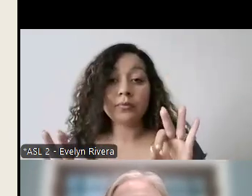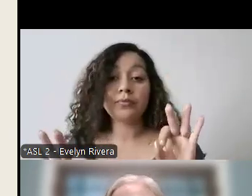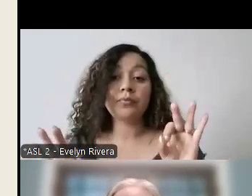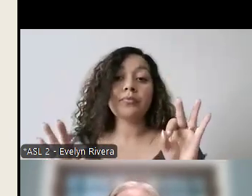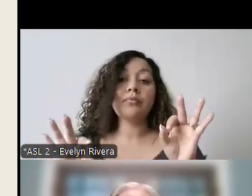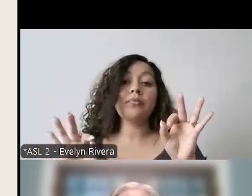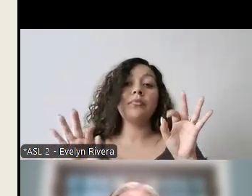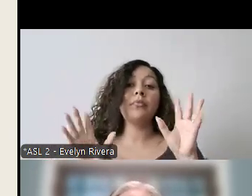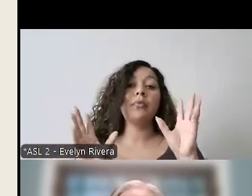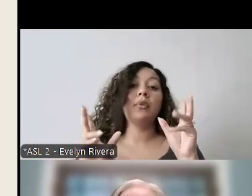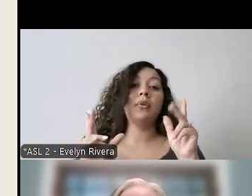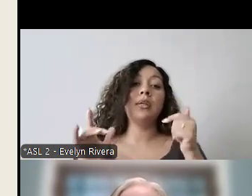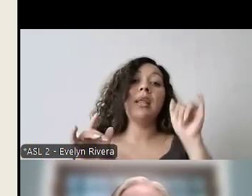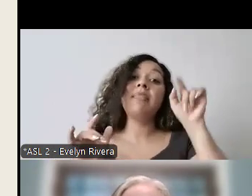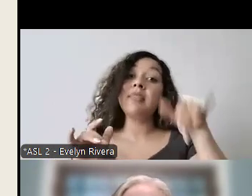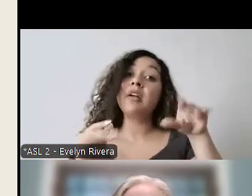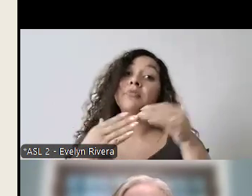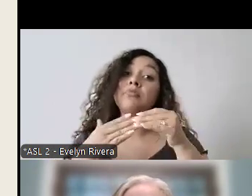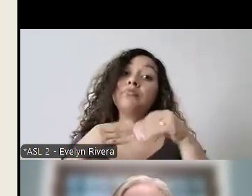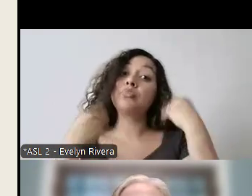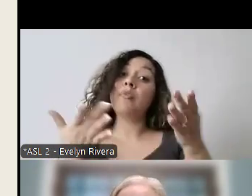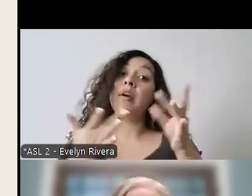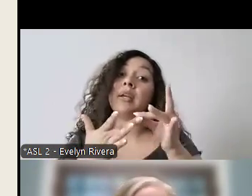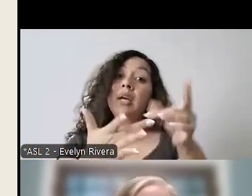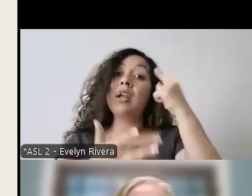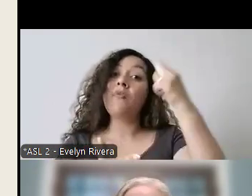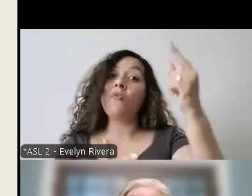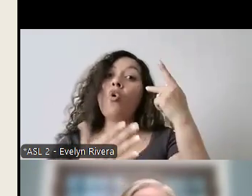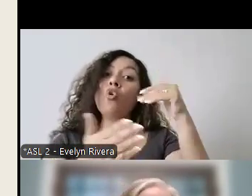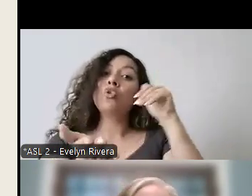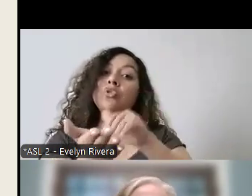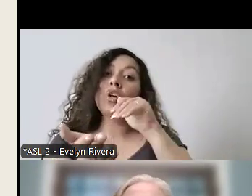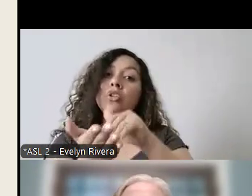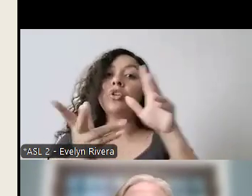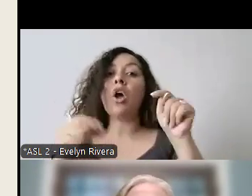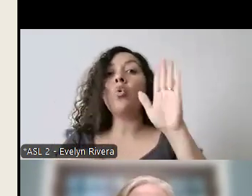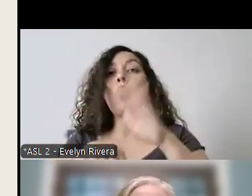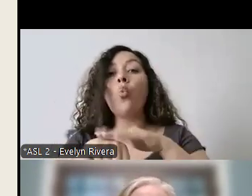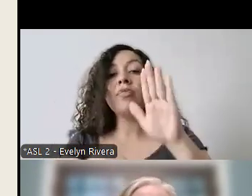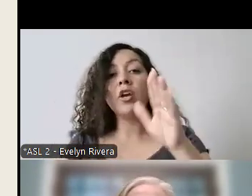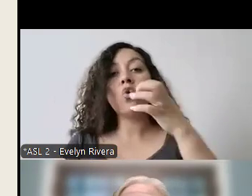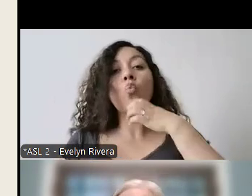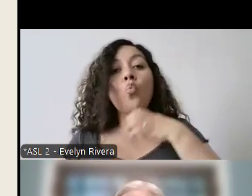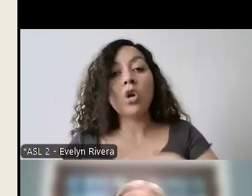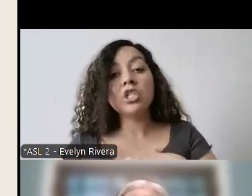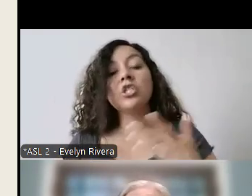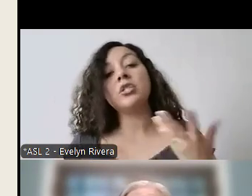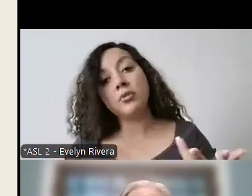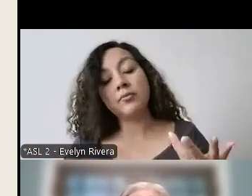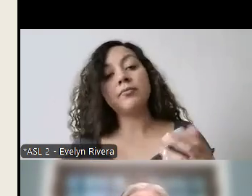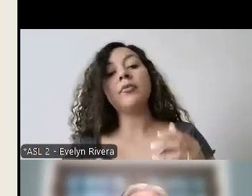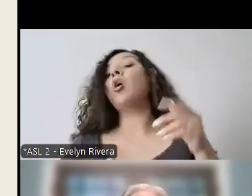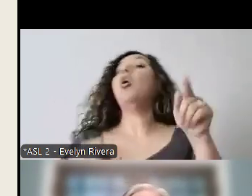this is providing guidance for physicians on what people's wishes are. And it also